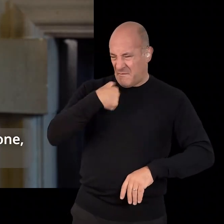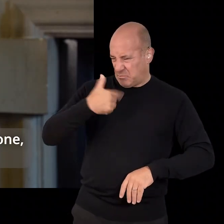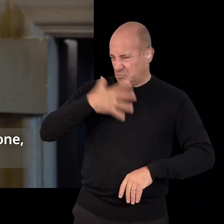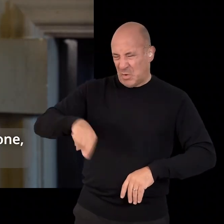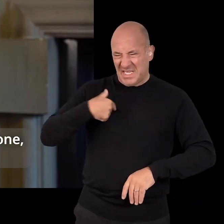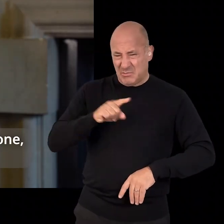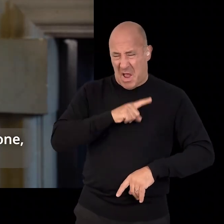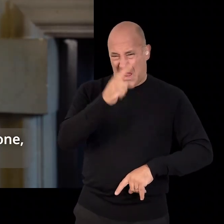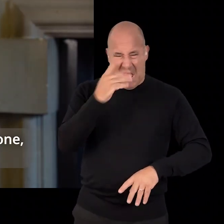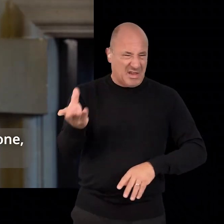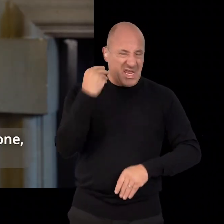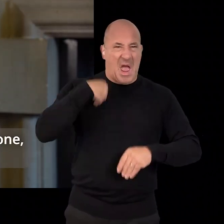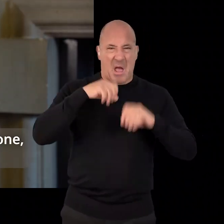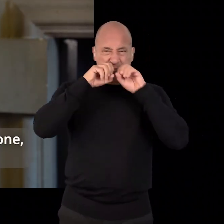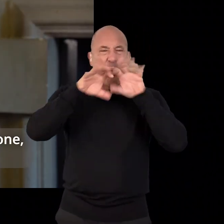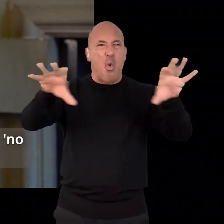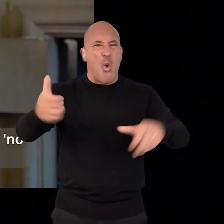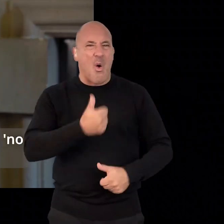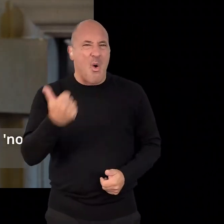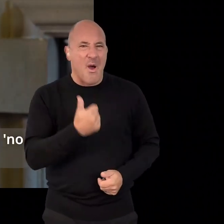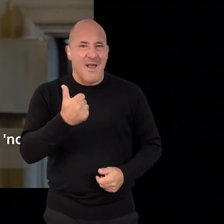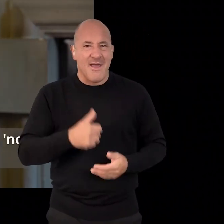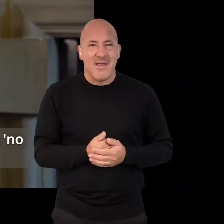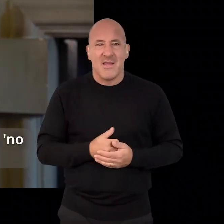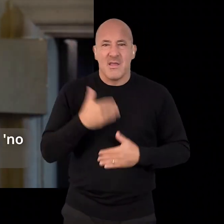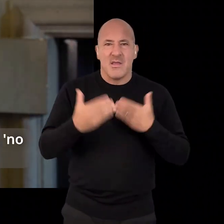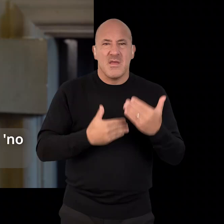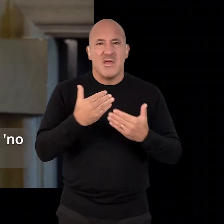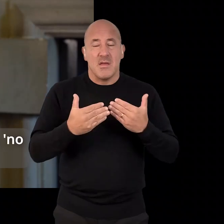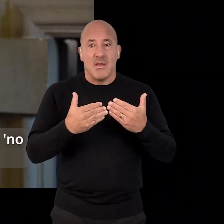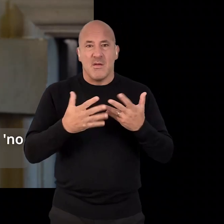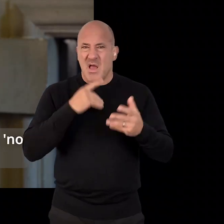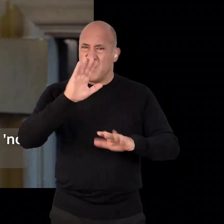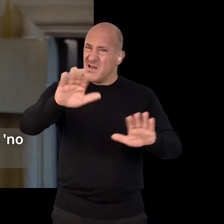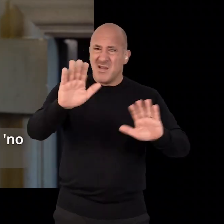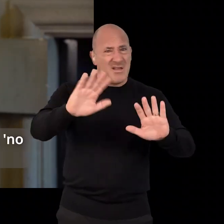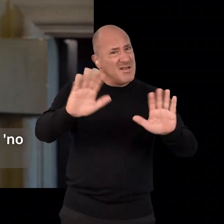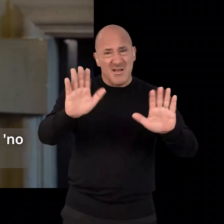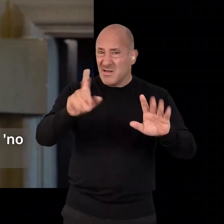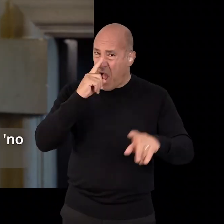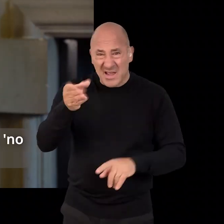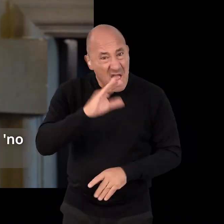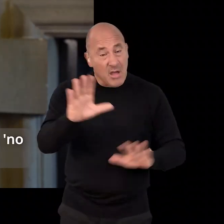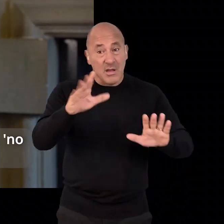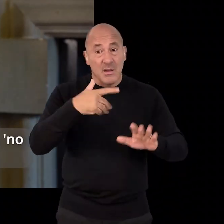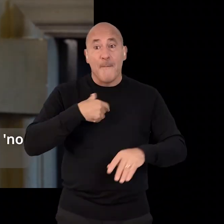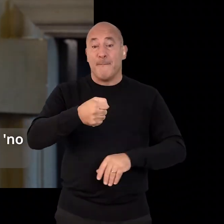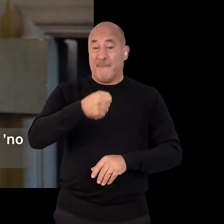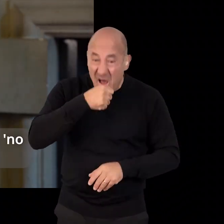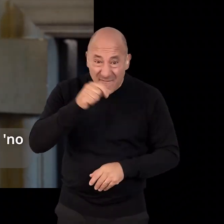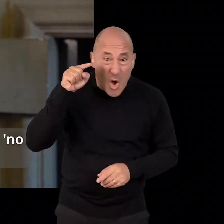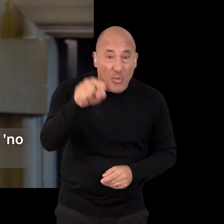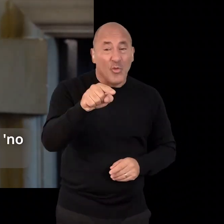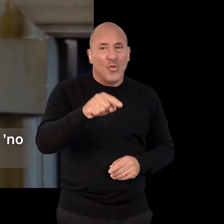use the microphone, everybody can hear me. And it very quickly became we all used to shout